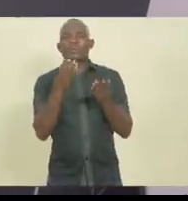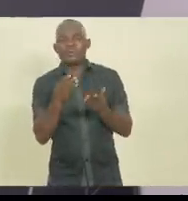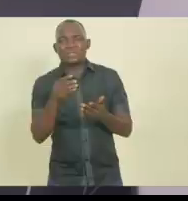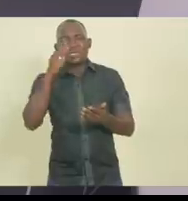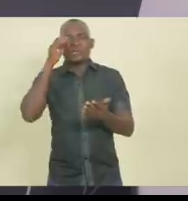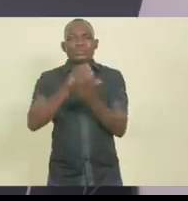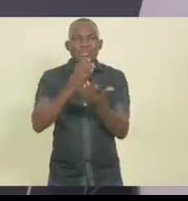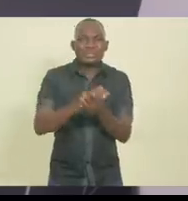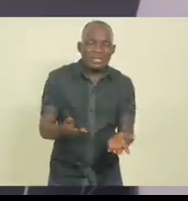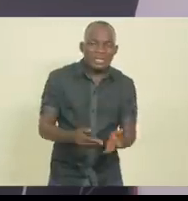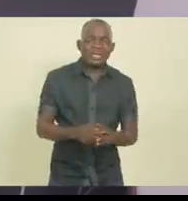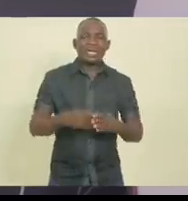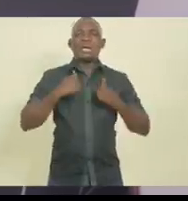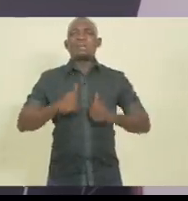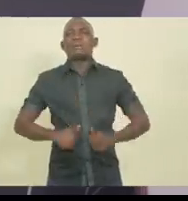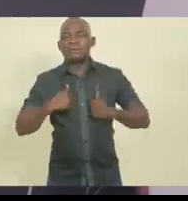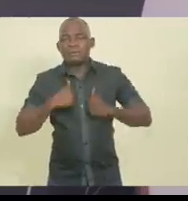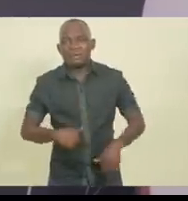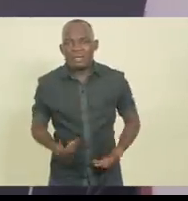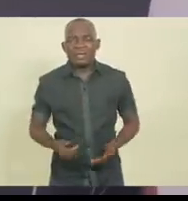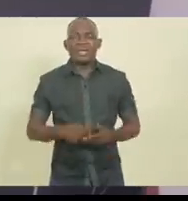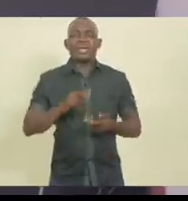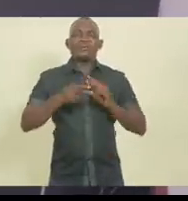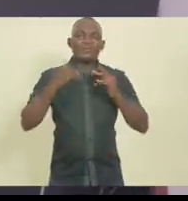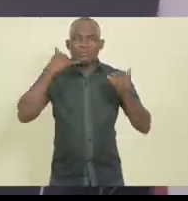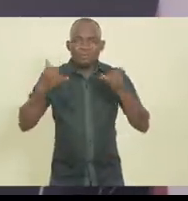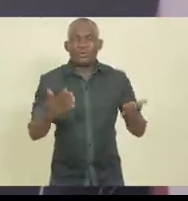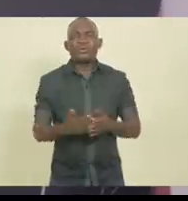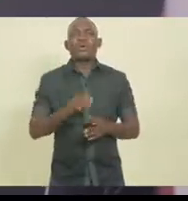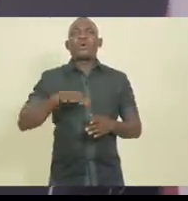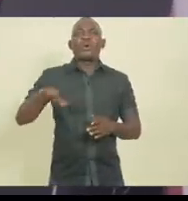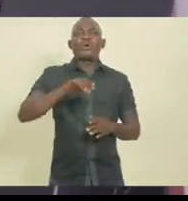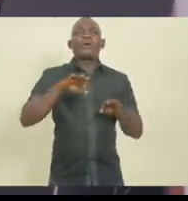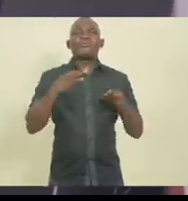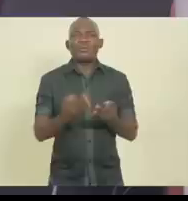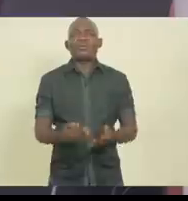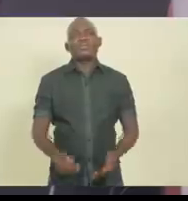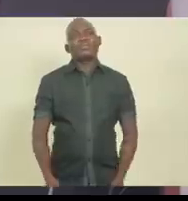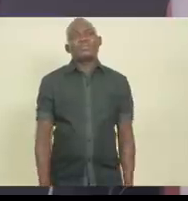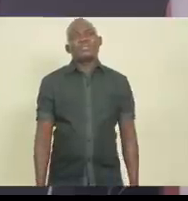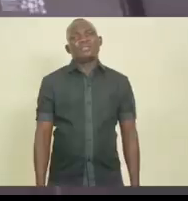pictures, addresses, phone numbers of members of all our families.